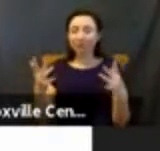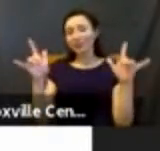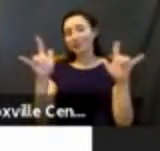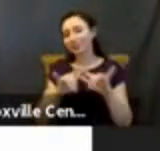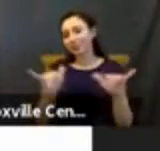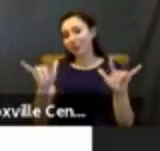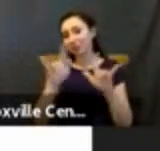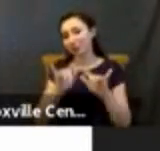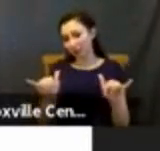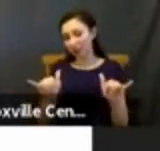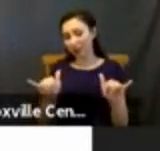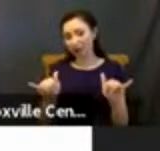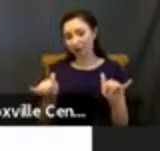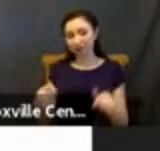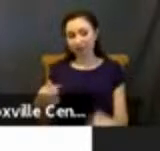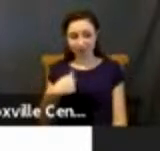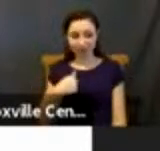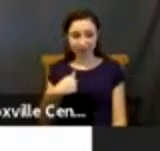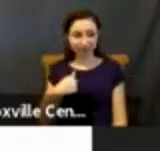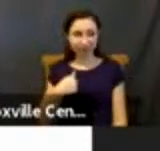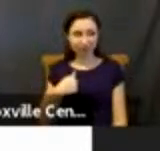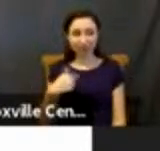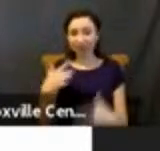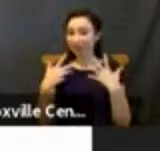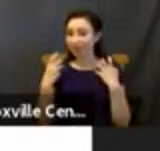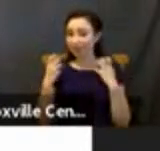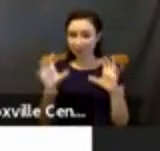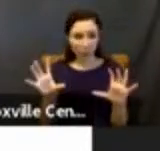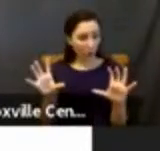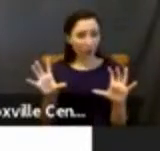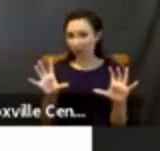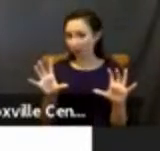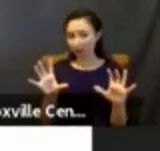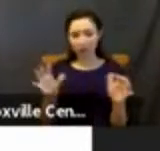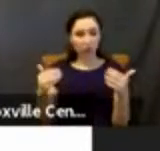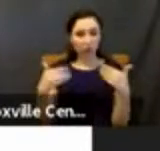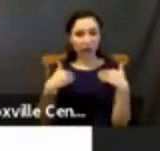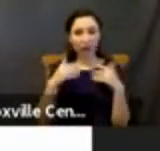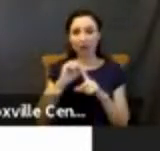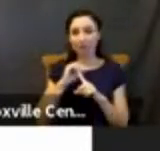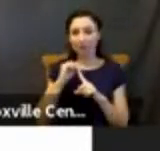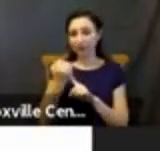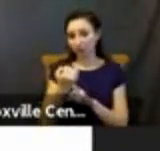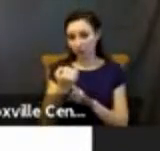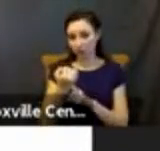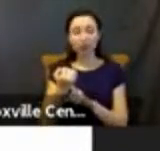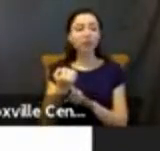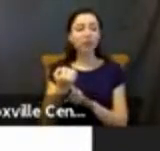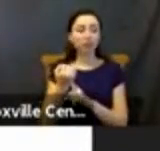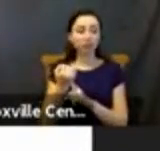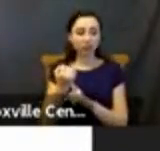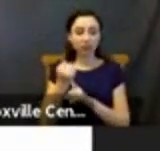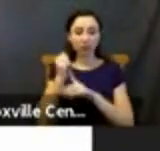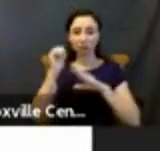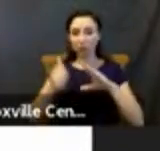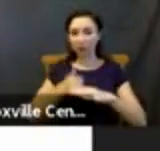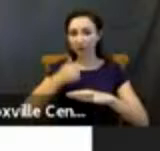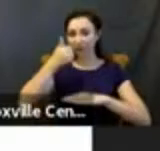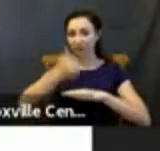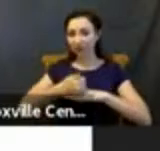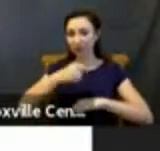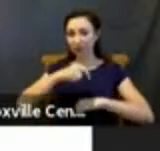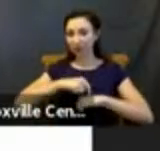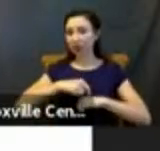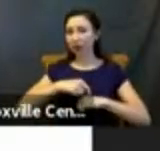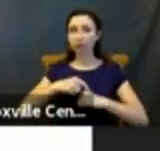what I didn't want to do is us to set a situation where we're effectively, we set the stage for us to talk out of both sides